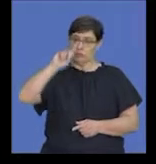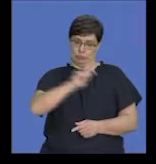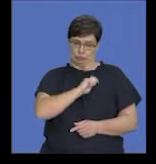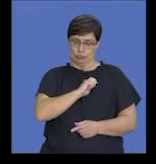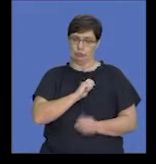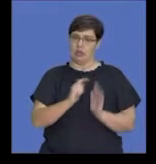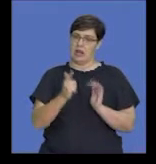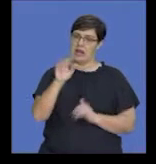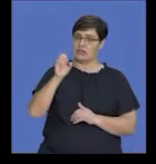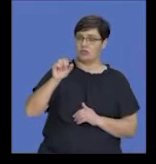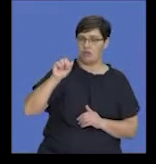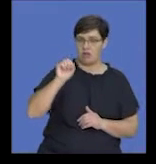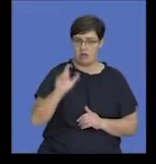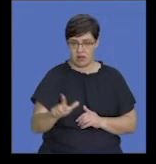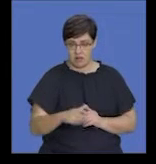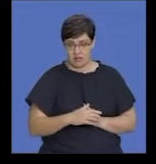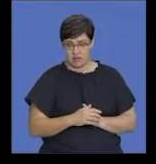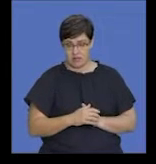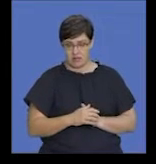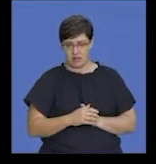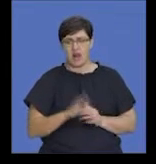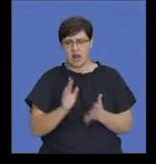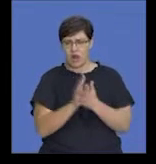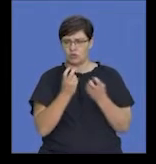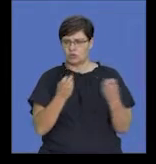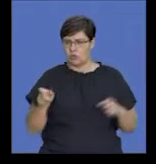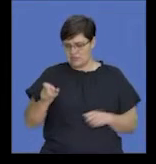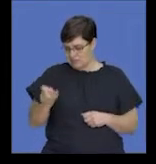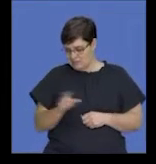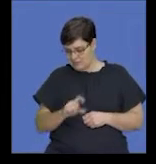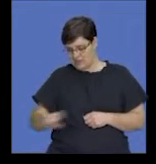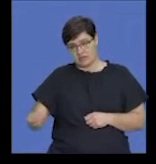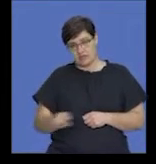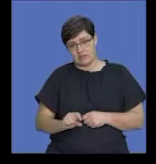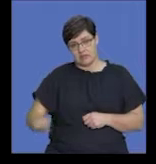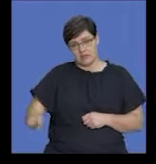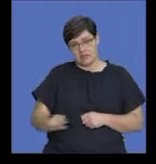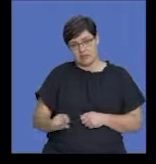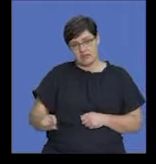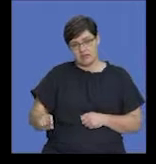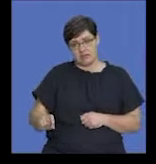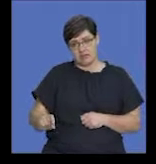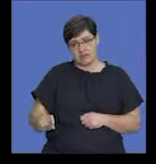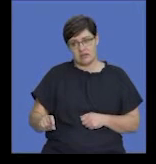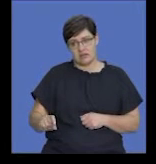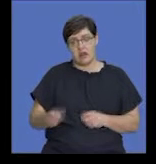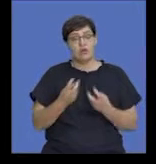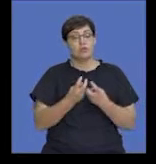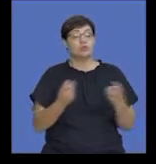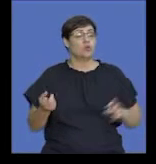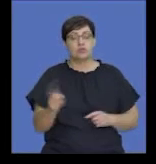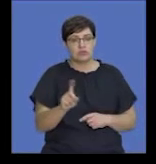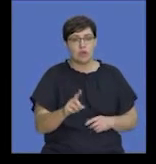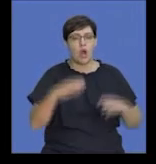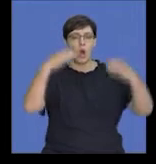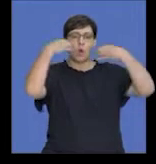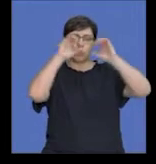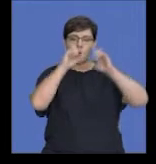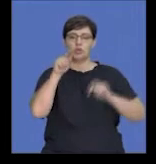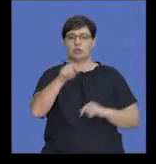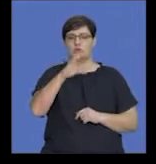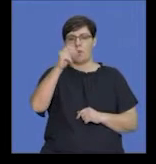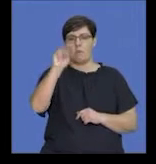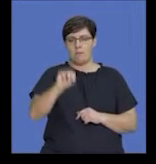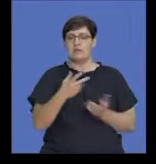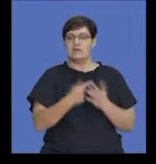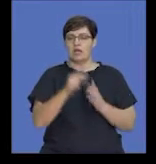see. And then I also want to bring your attention to the source at the bottom. Okay, the source is google.com and